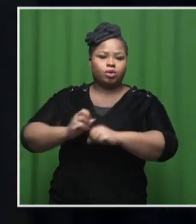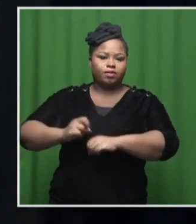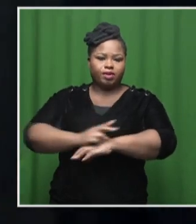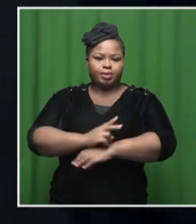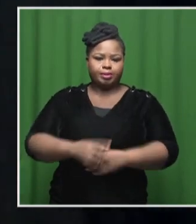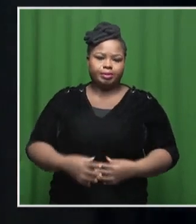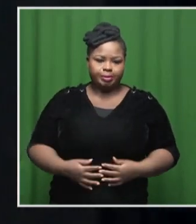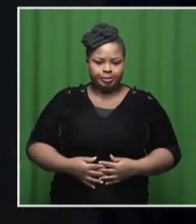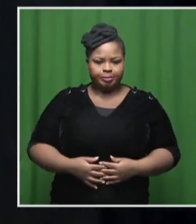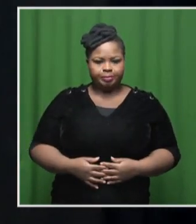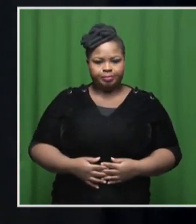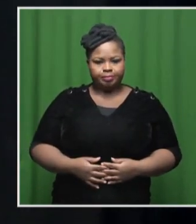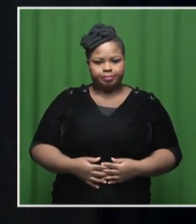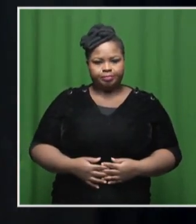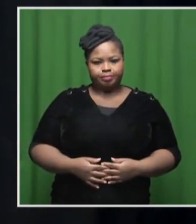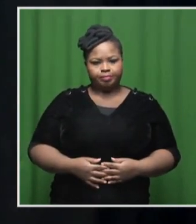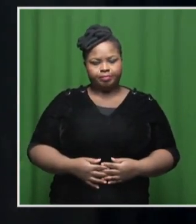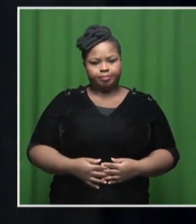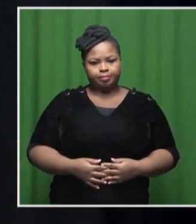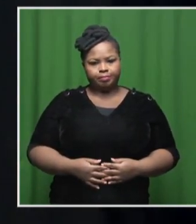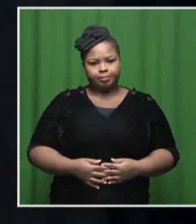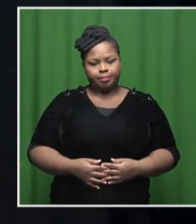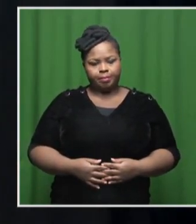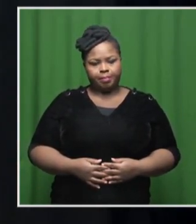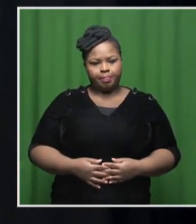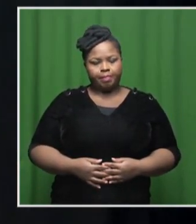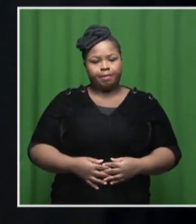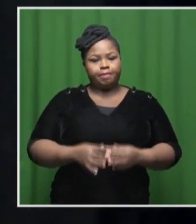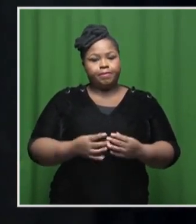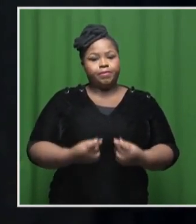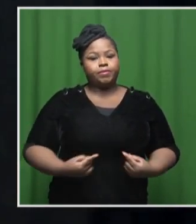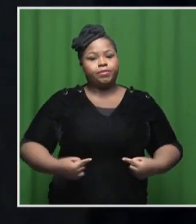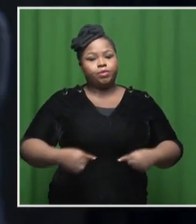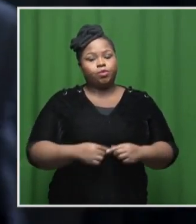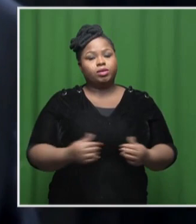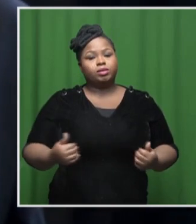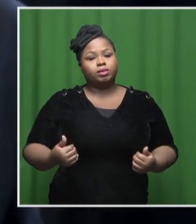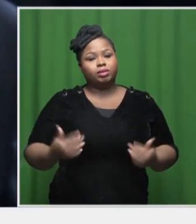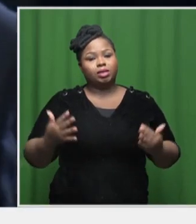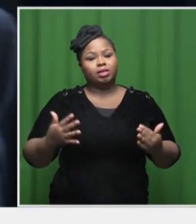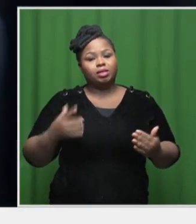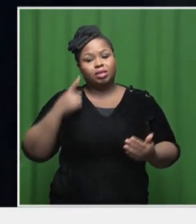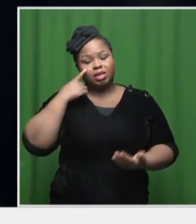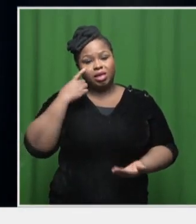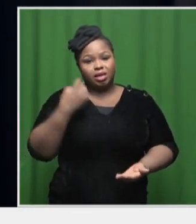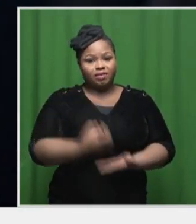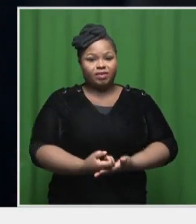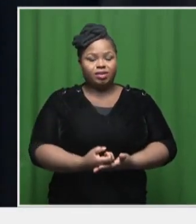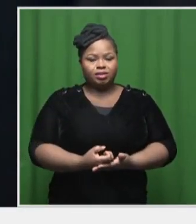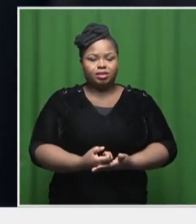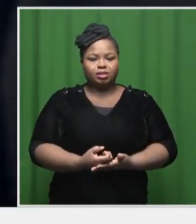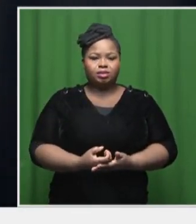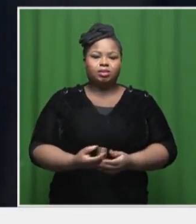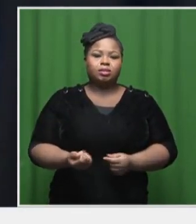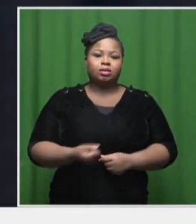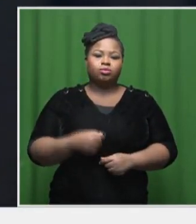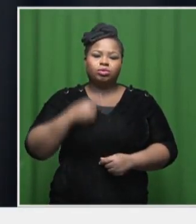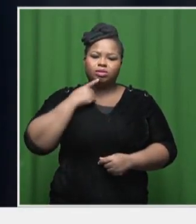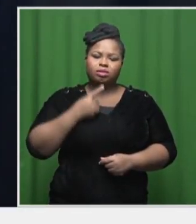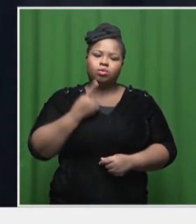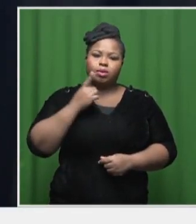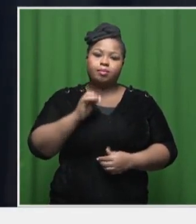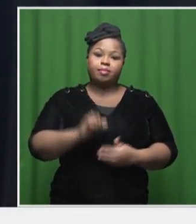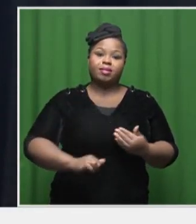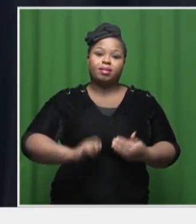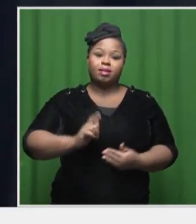And we started providing the first evidence that it wasn't as clinically serious as other variants. About a month